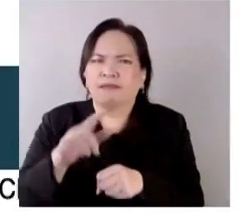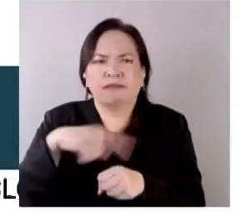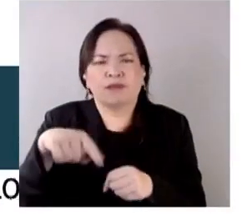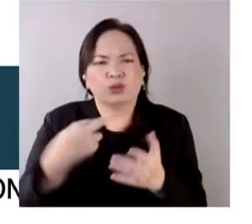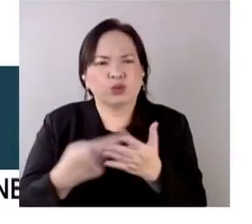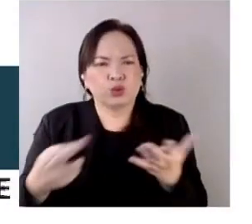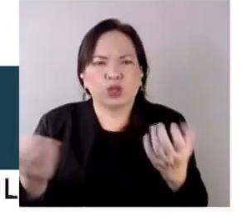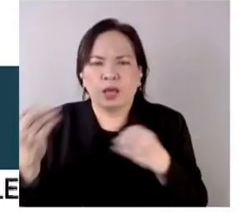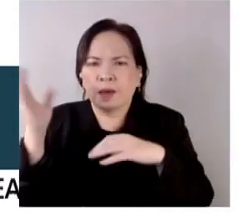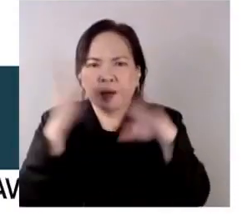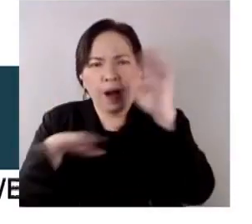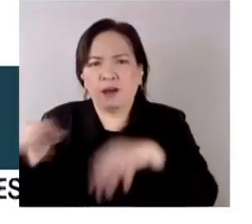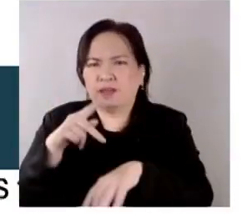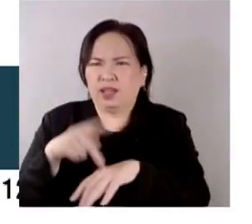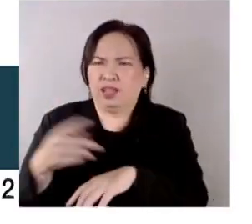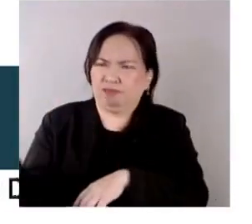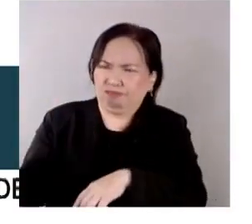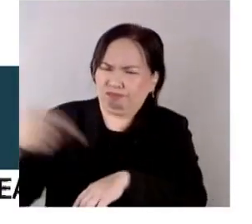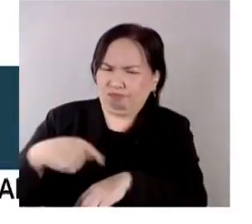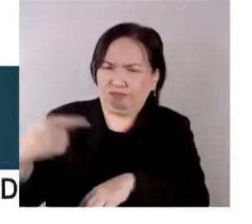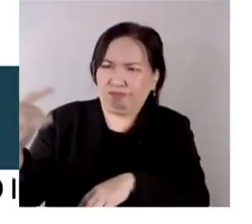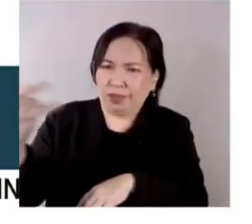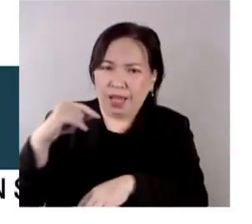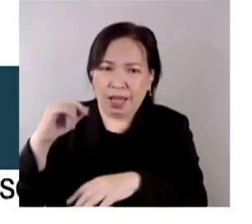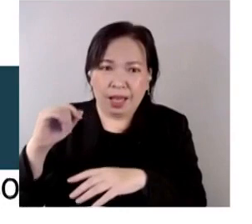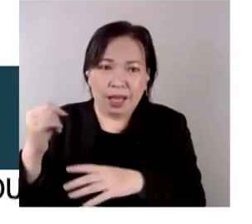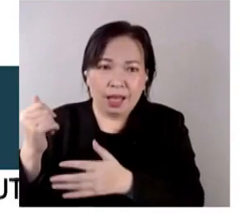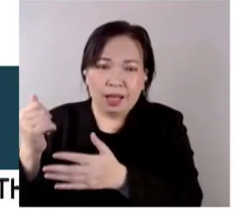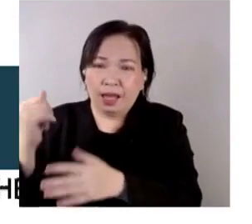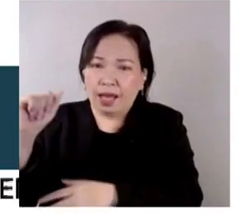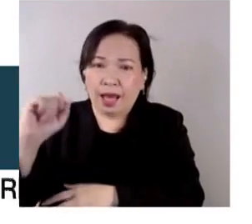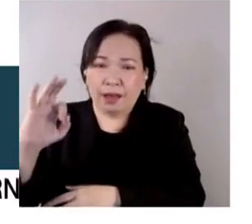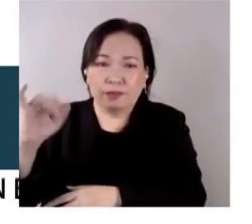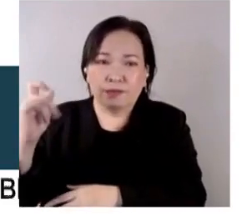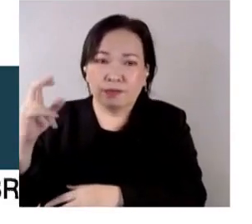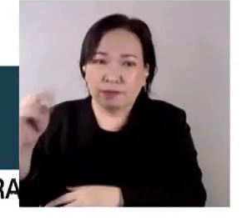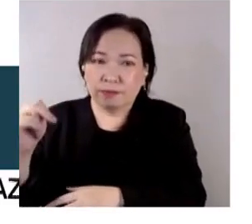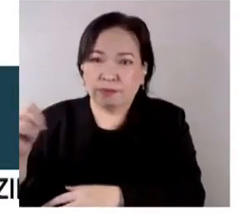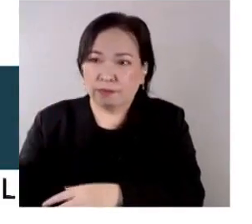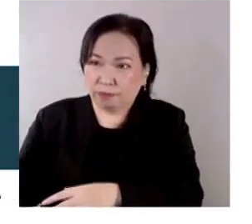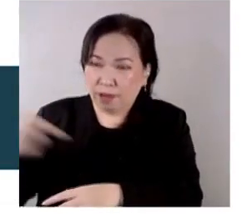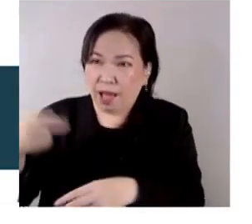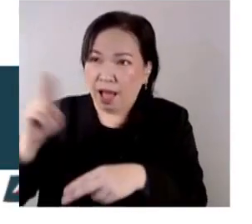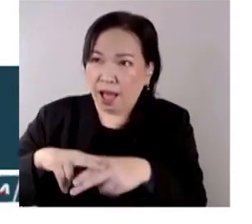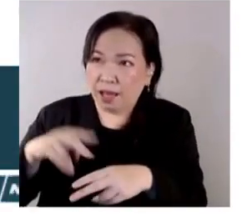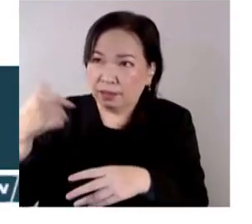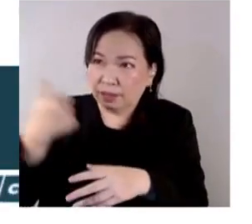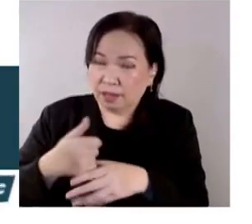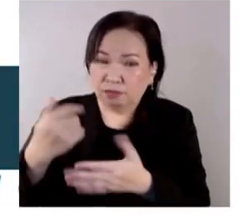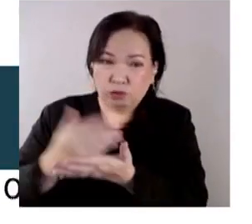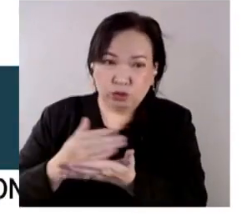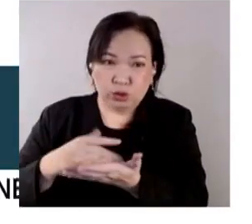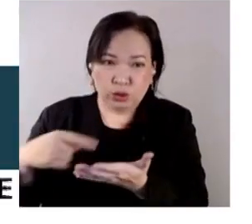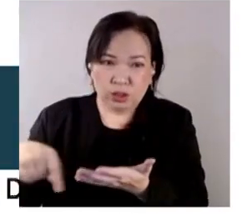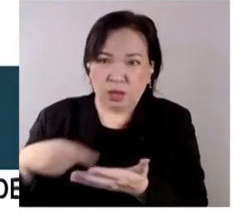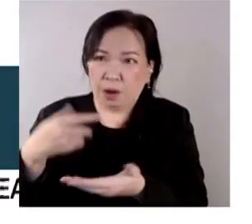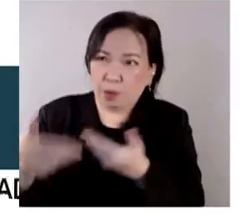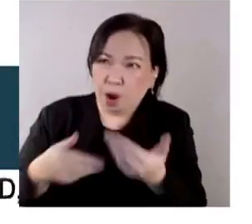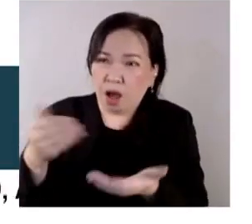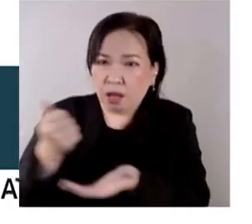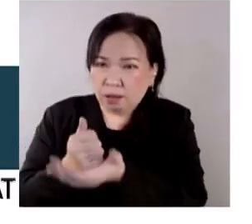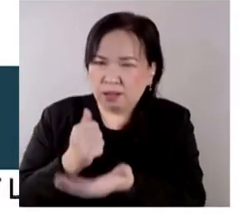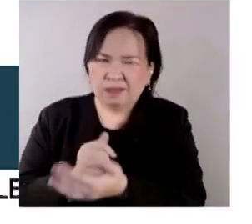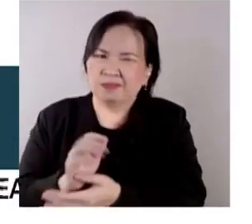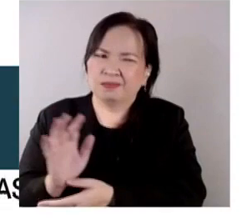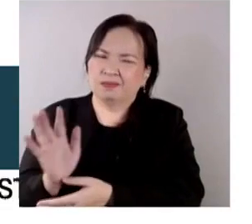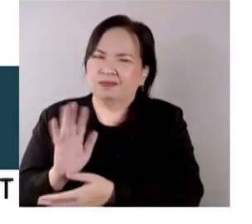now that are pressing. We're going to get more problems by getting them here and processing them here.